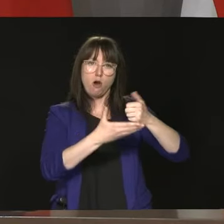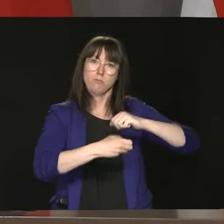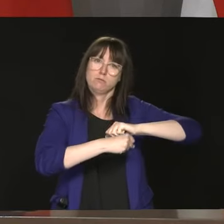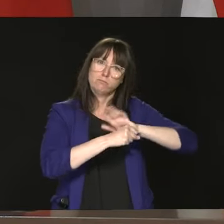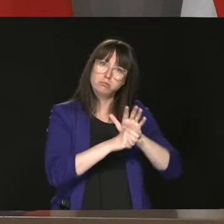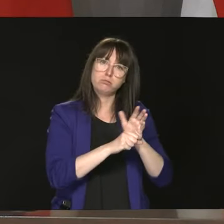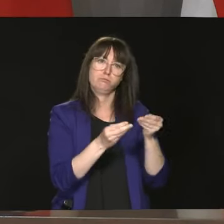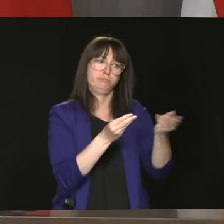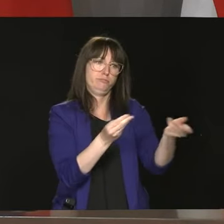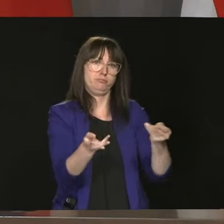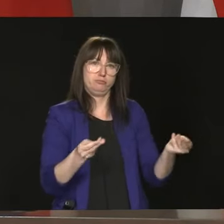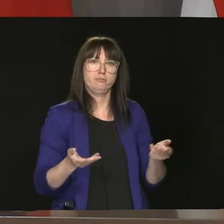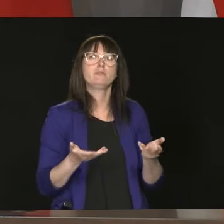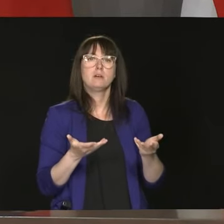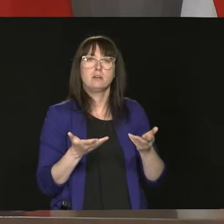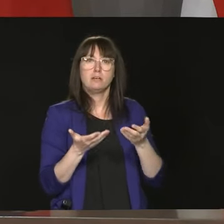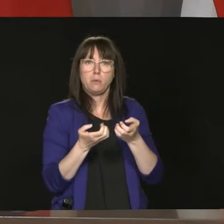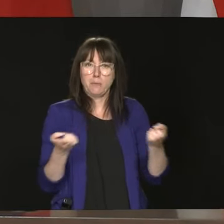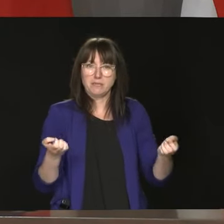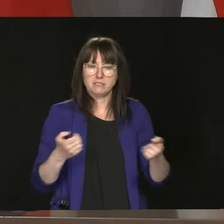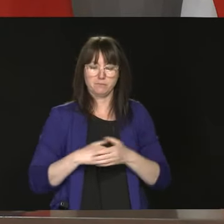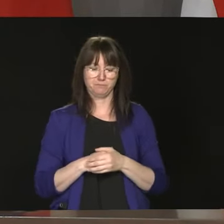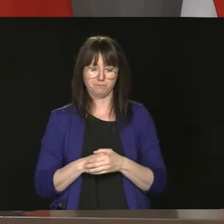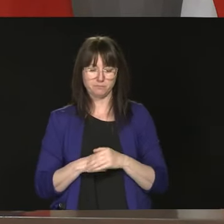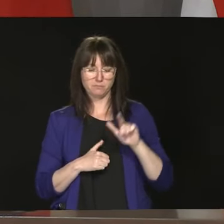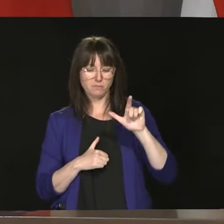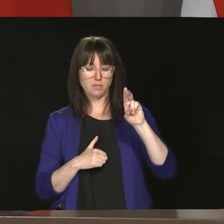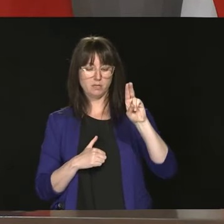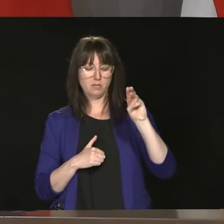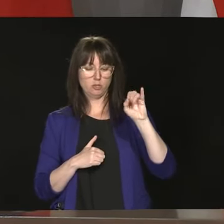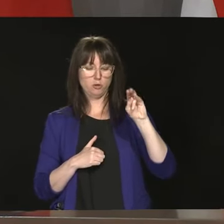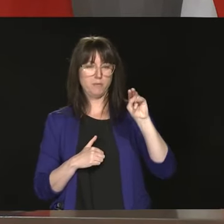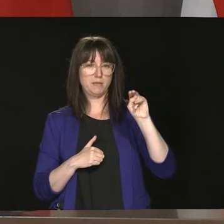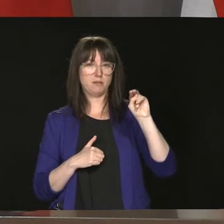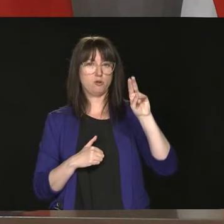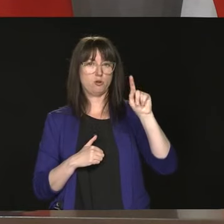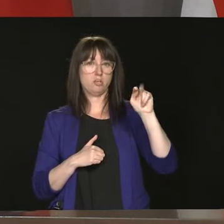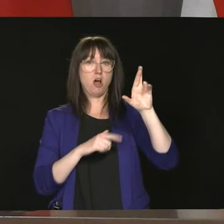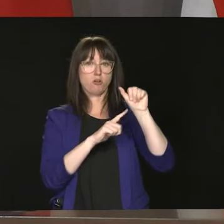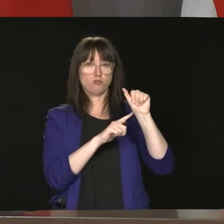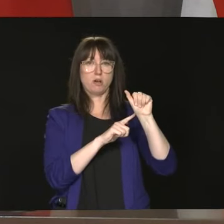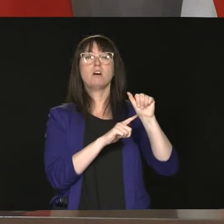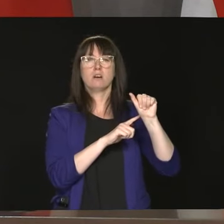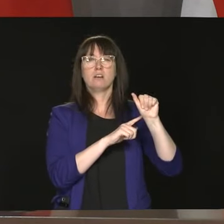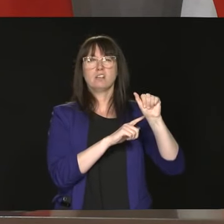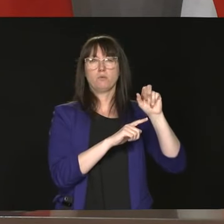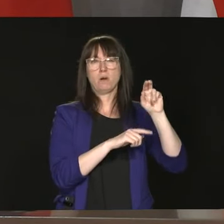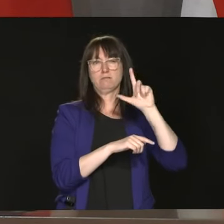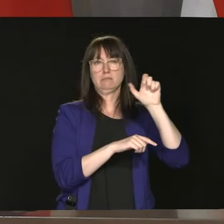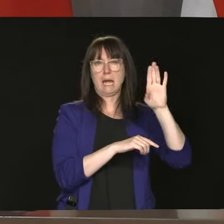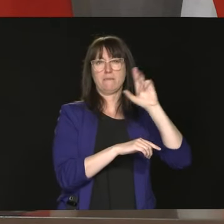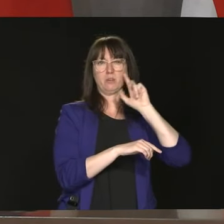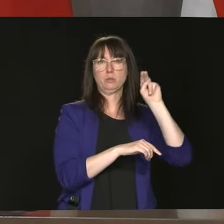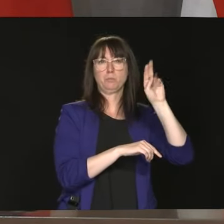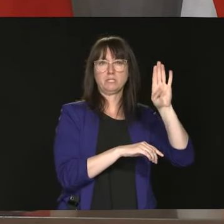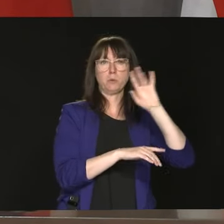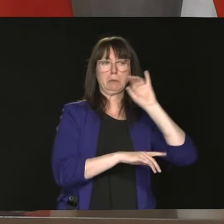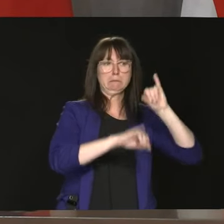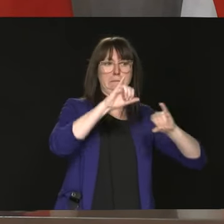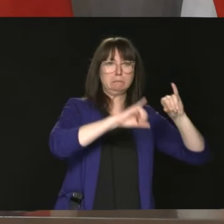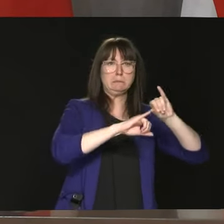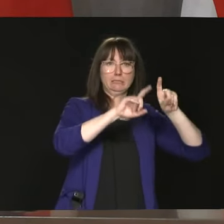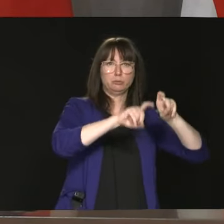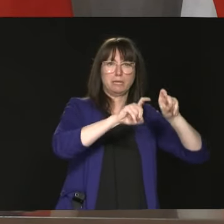Luminultra, a producer of testing reagents in New Brunswick, was in short supply of chemicals for production. Having reached